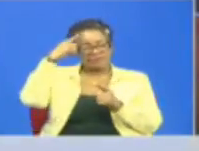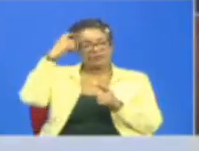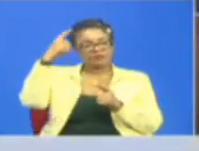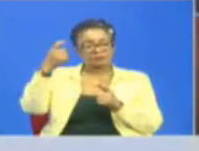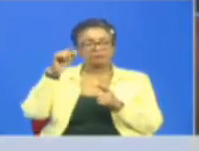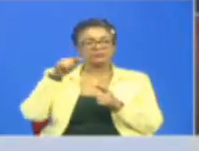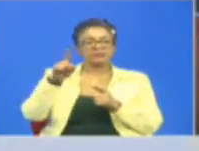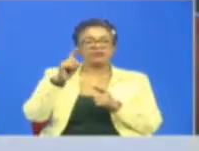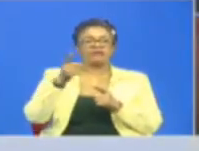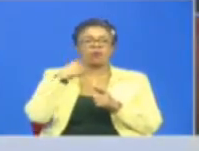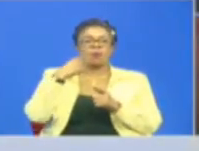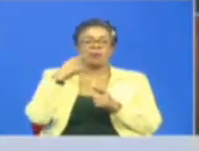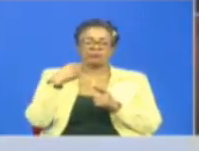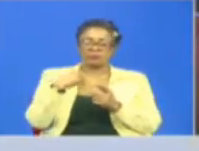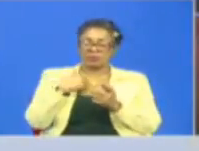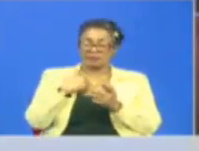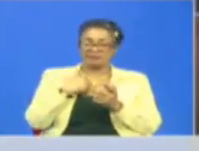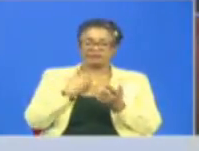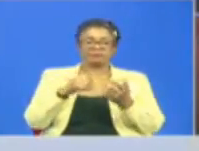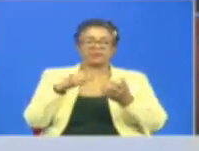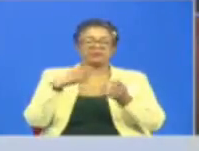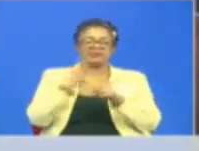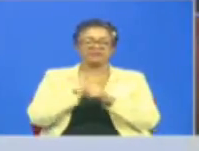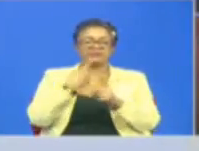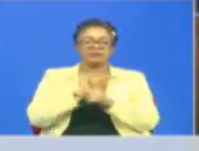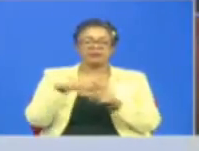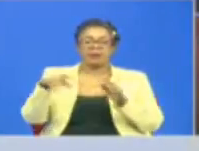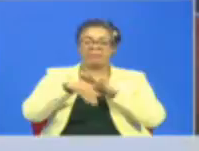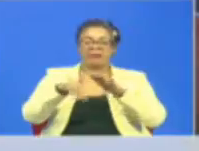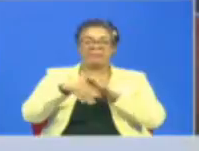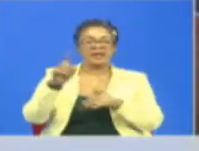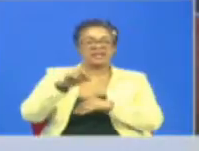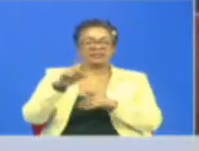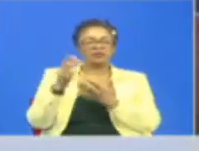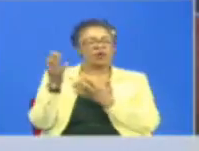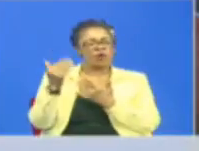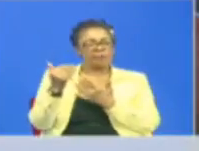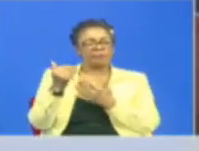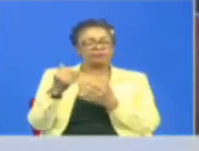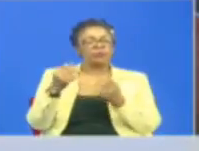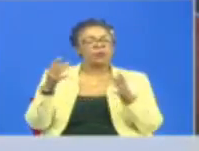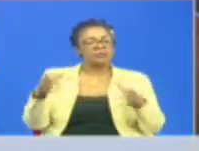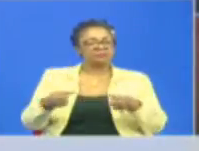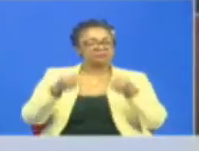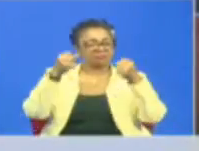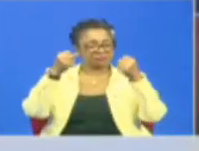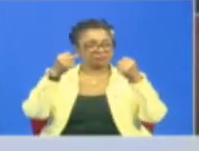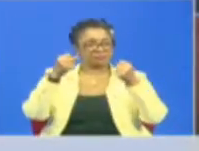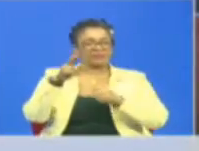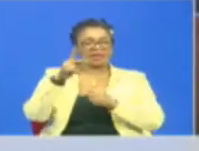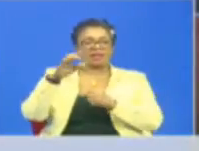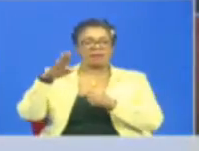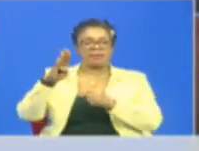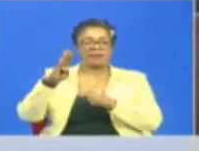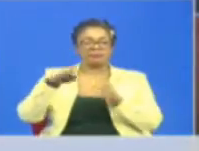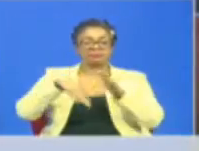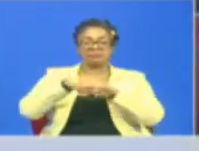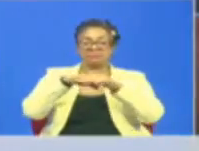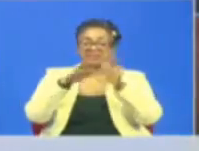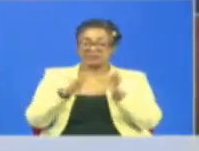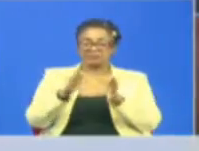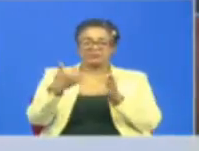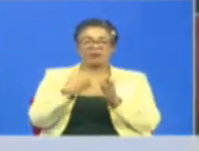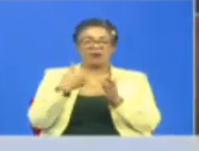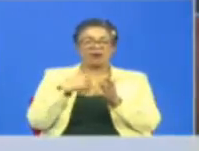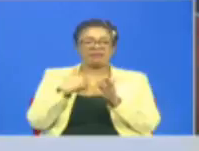has featured for a number of Kenyan Premier League clubs, still hopes to win a title. The KCB player has been maintaining his fitness levels